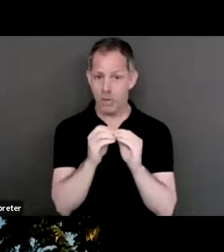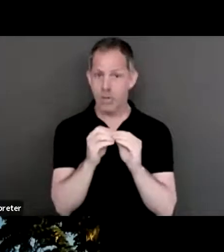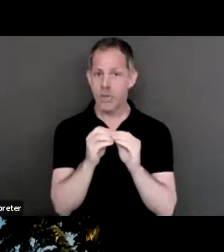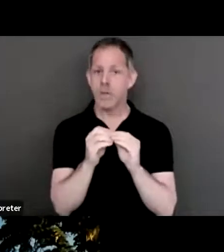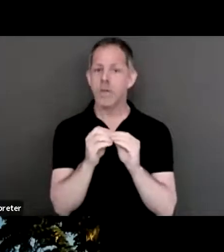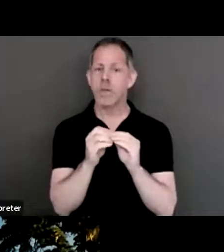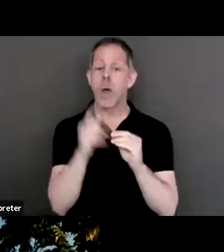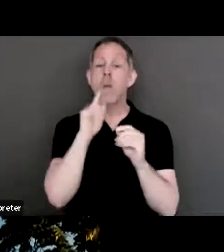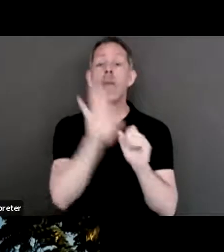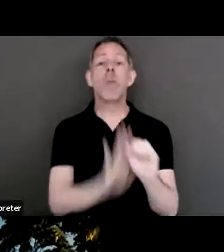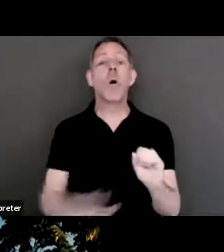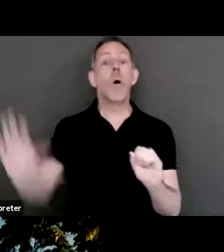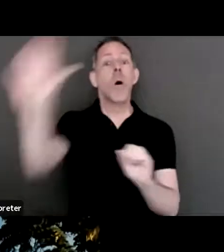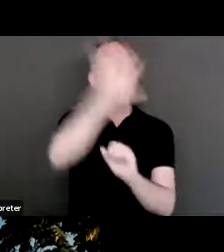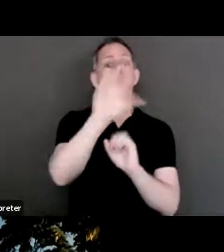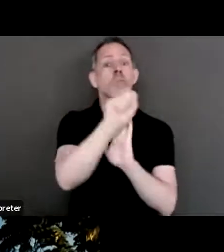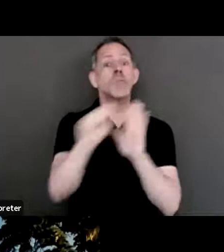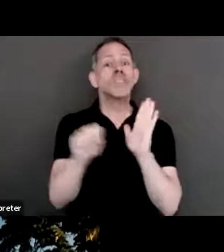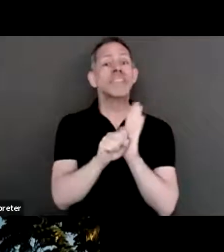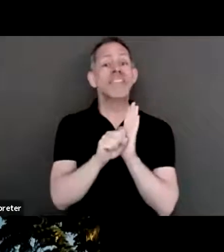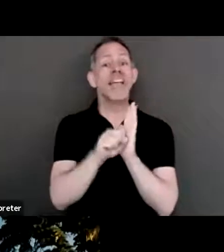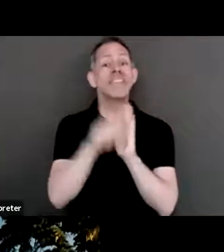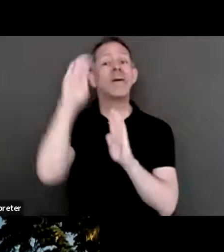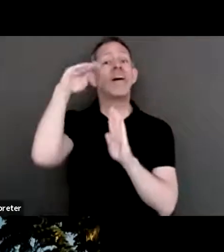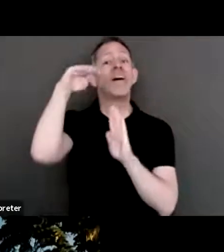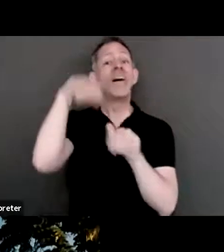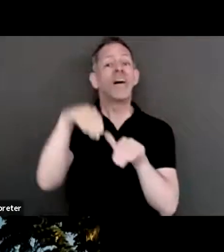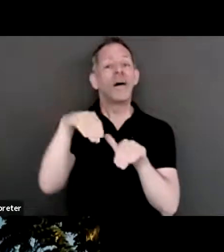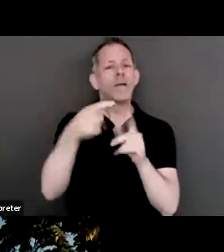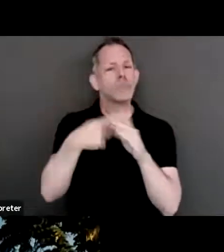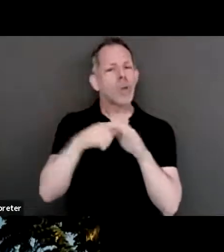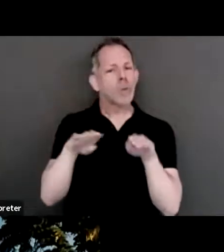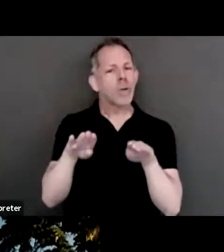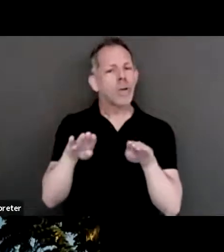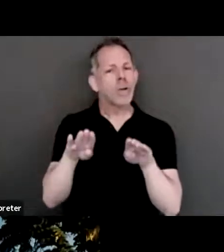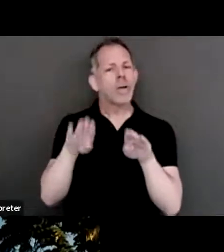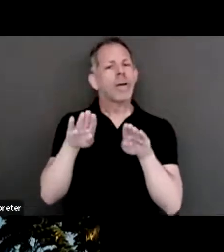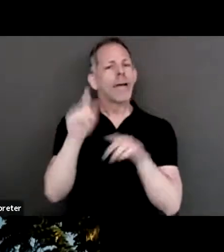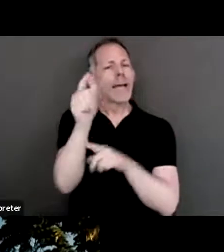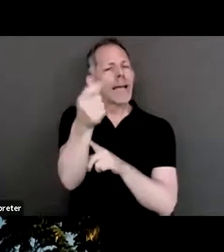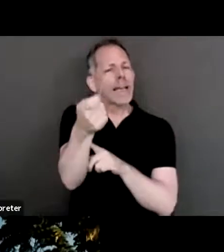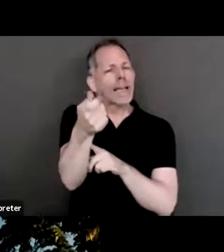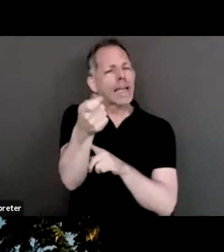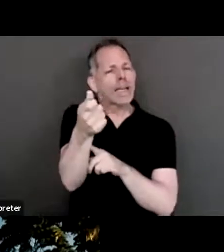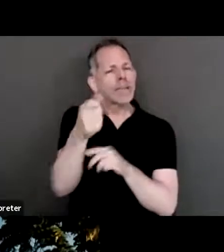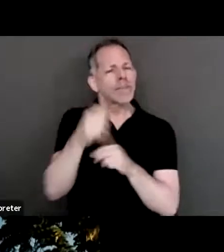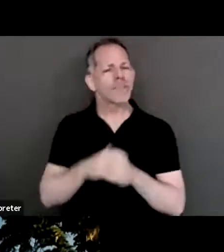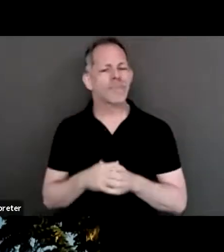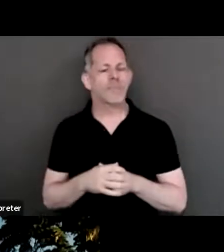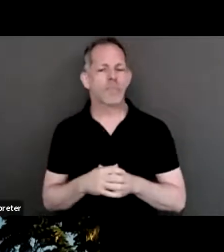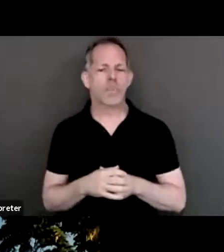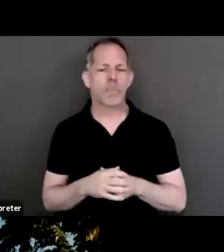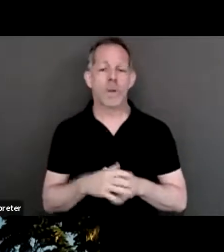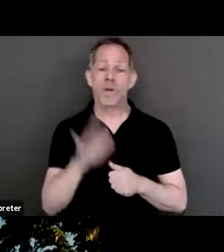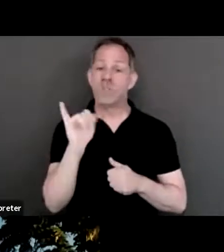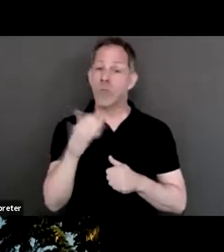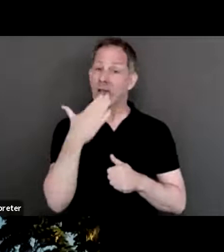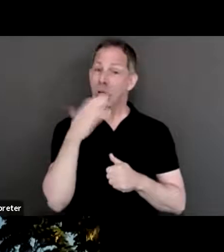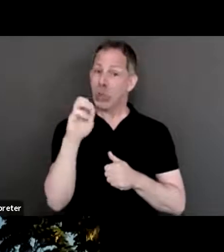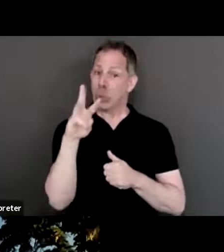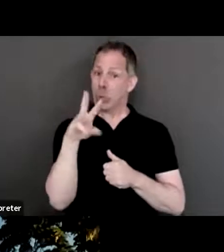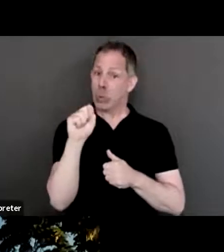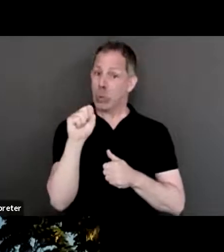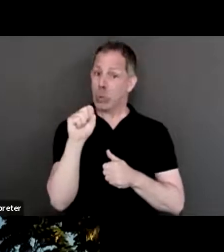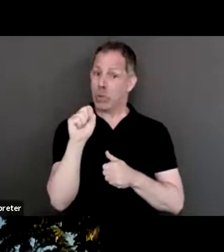bit. The good news is there are now more than 400,000 residents over 12 years of